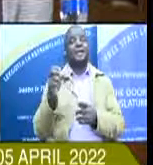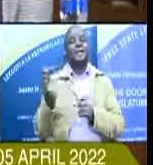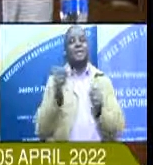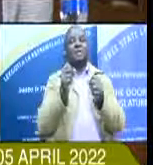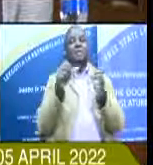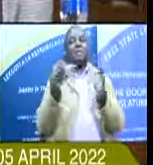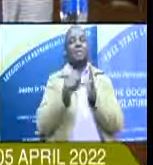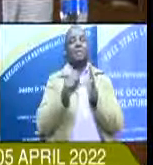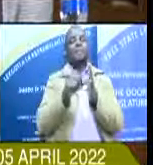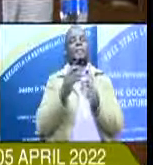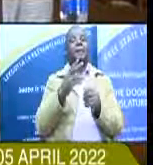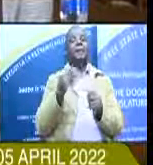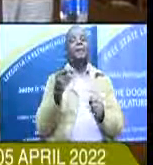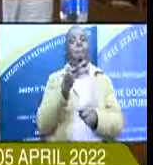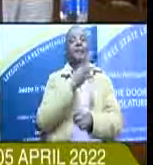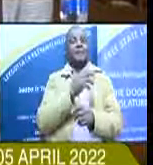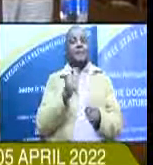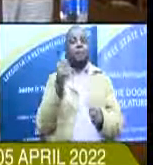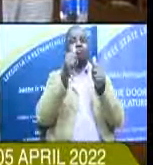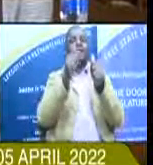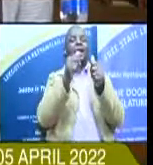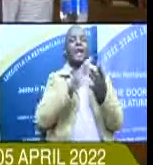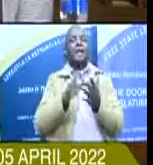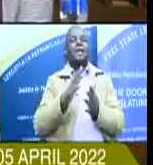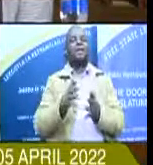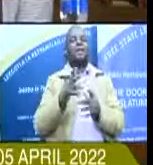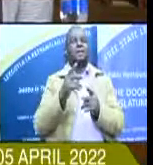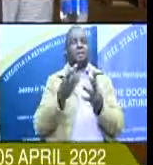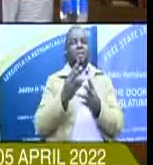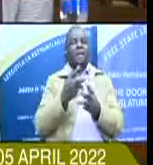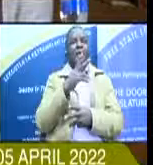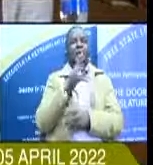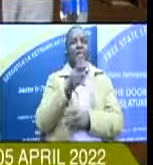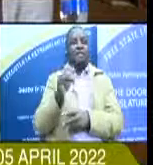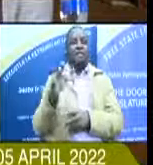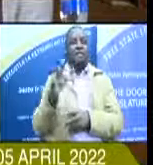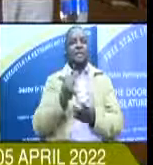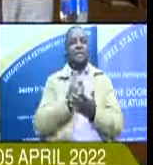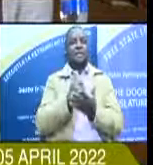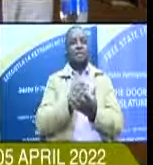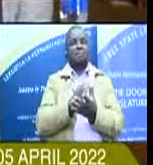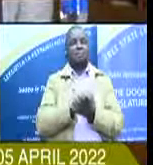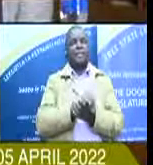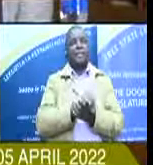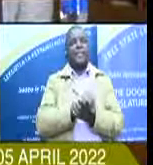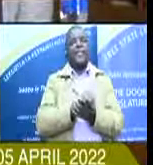as operational managers, cleaners, and pharmacy assistants. Much of our efforts will